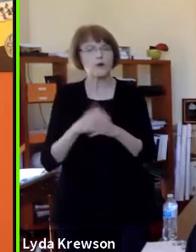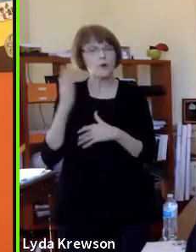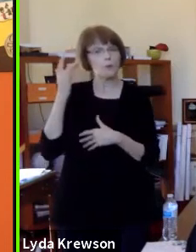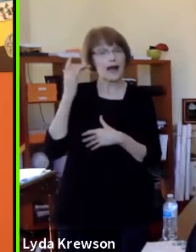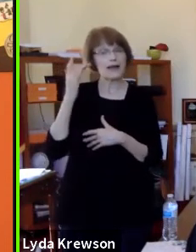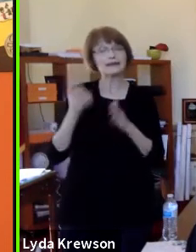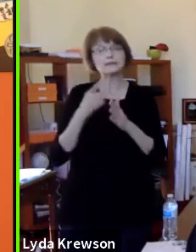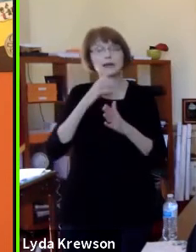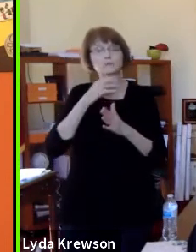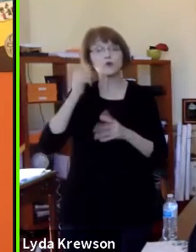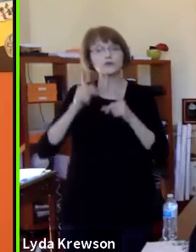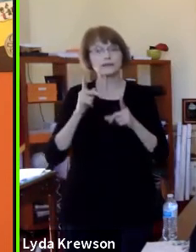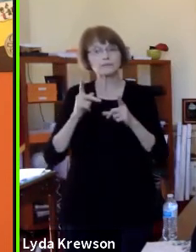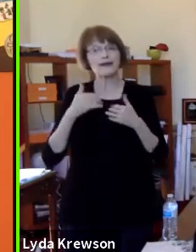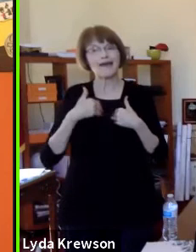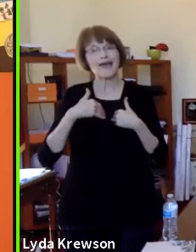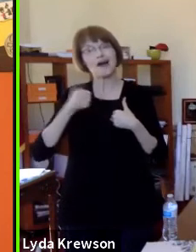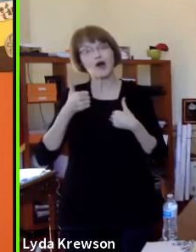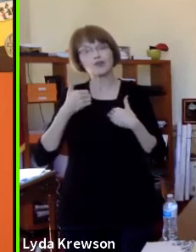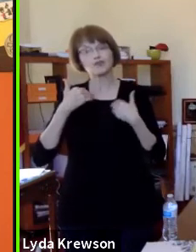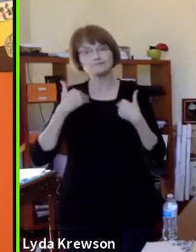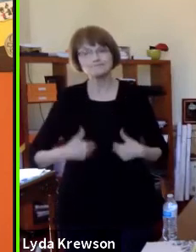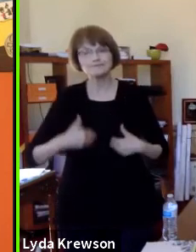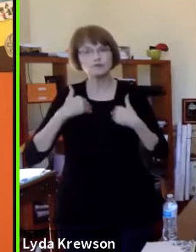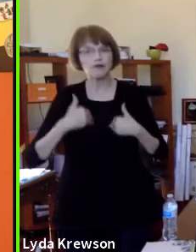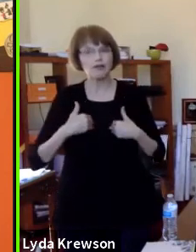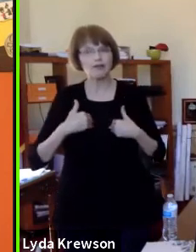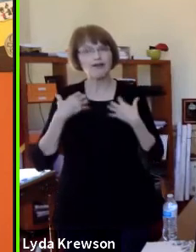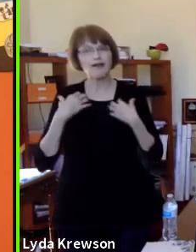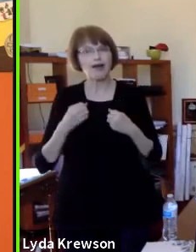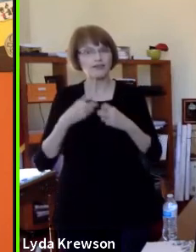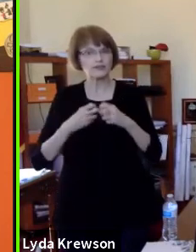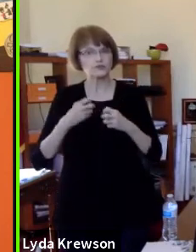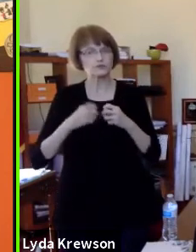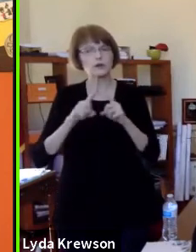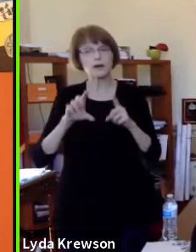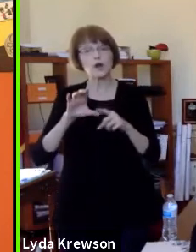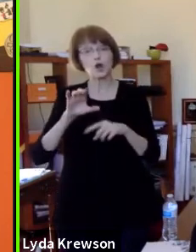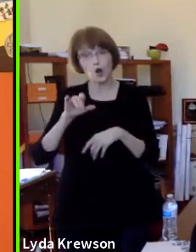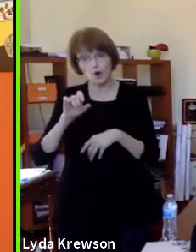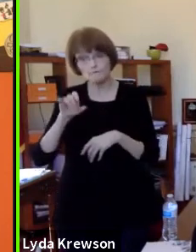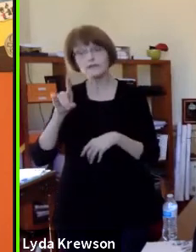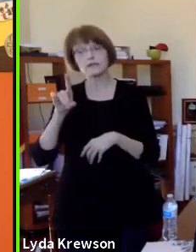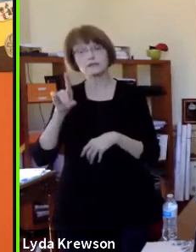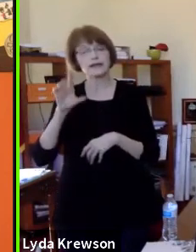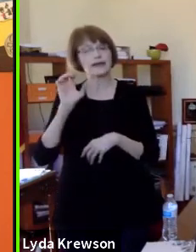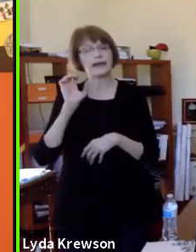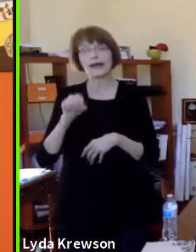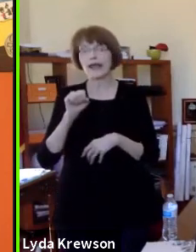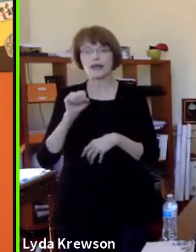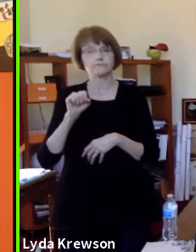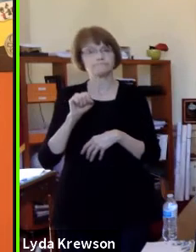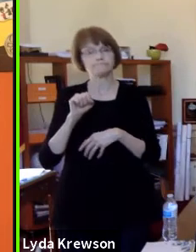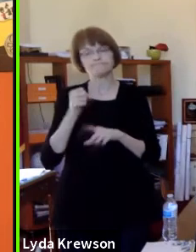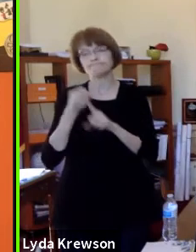because sometimes older people have other health issues, but COVID can affect people at any